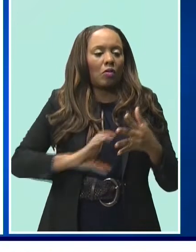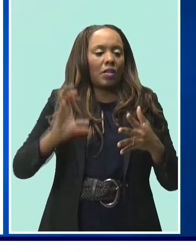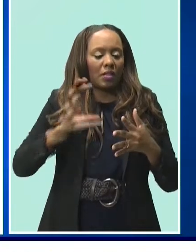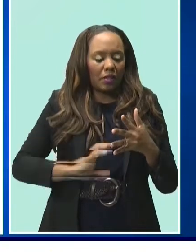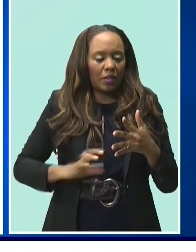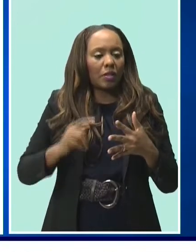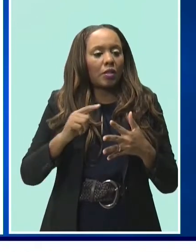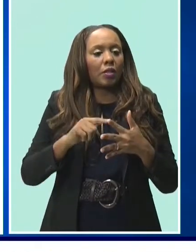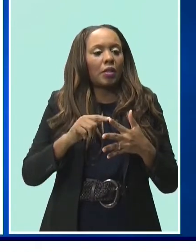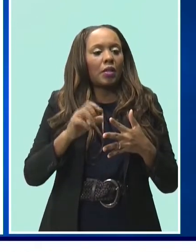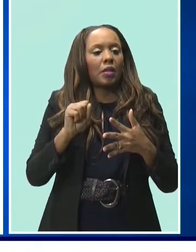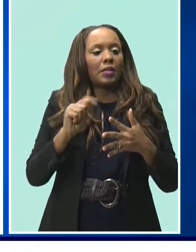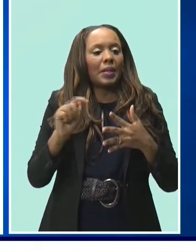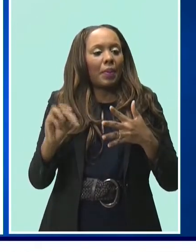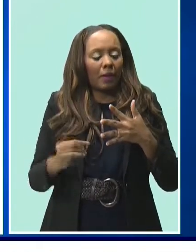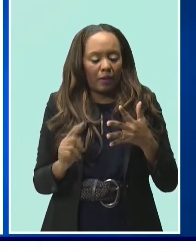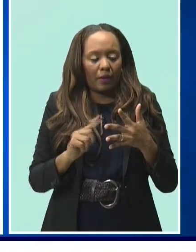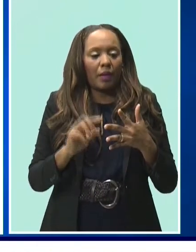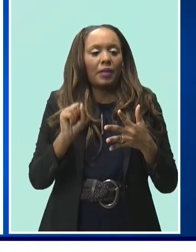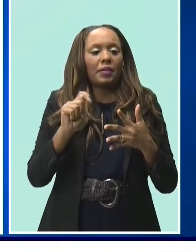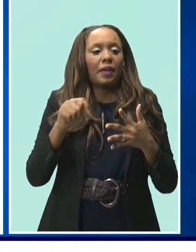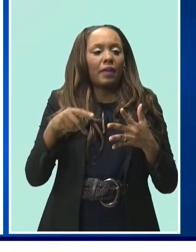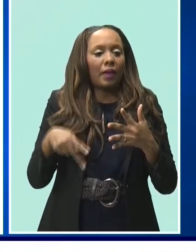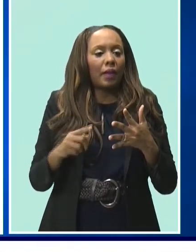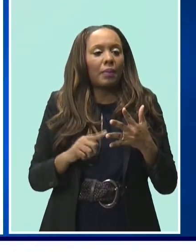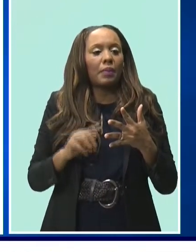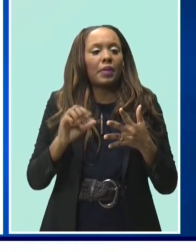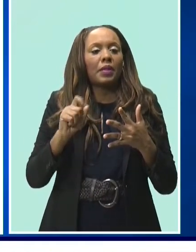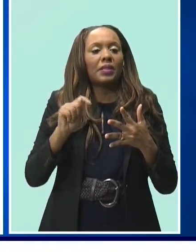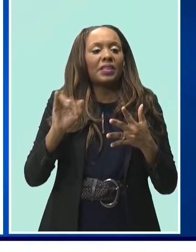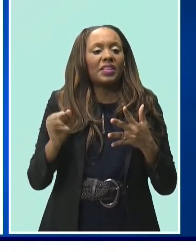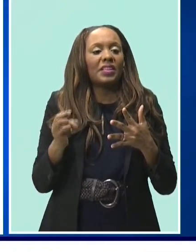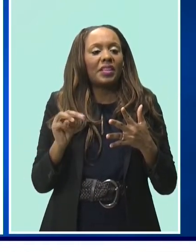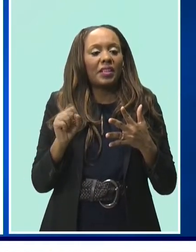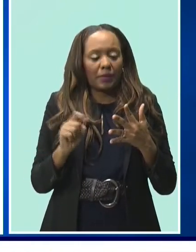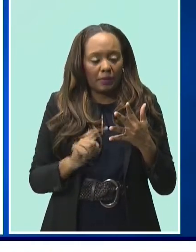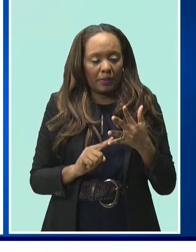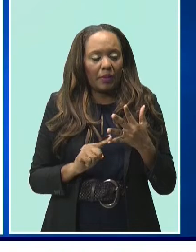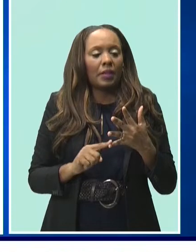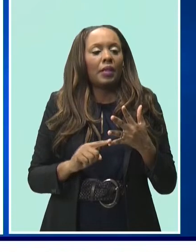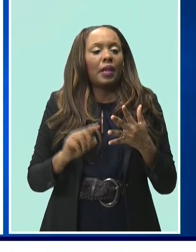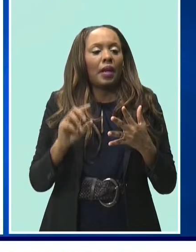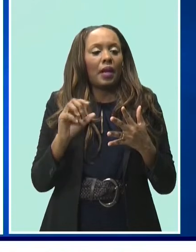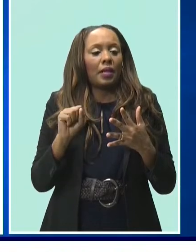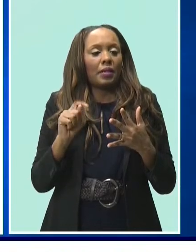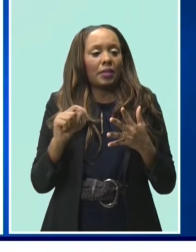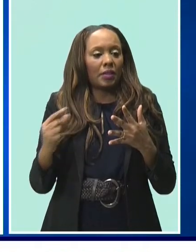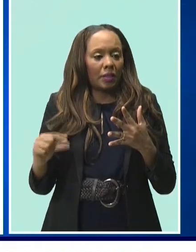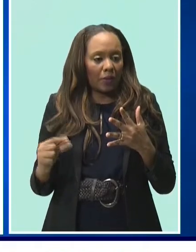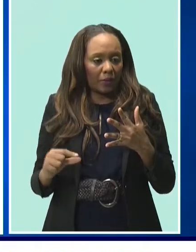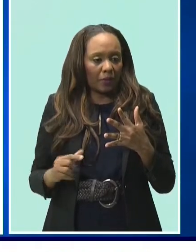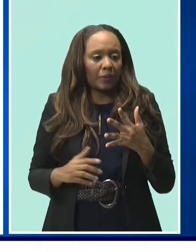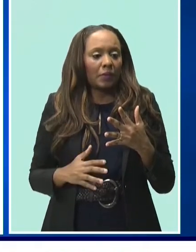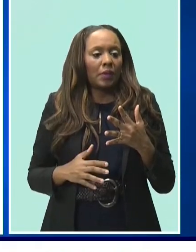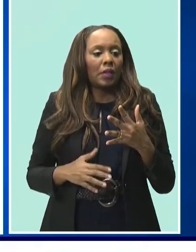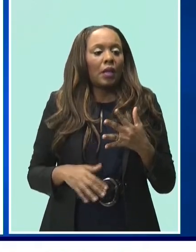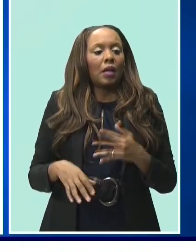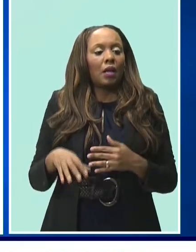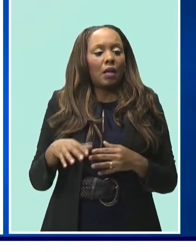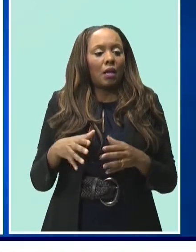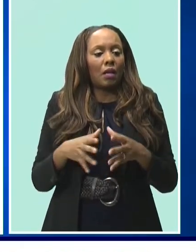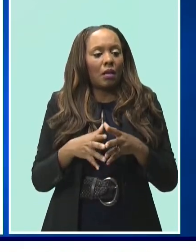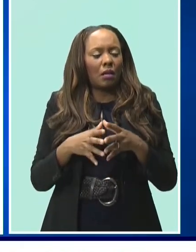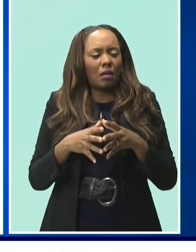parishes. However, St. James still remains the highest median price per square foot across all the parishes. Terra says this